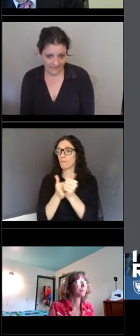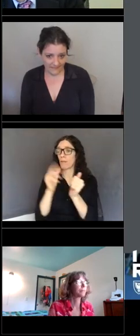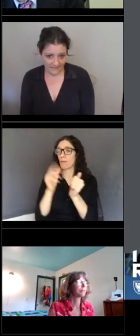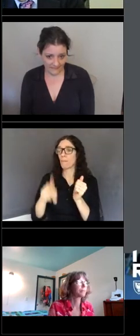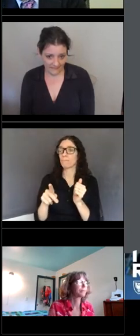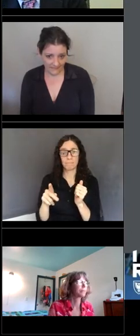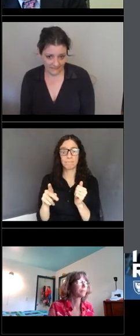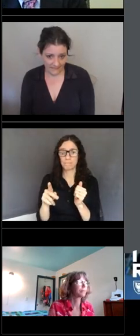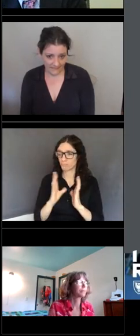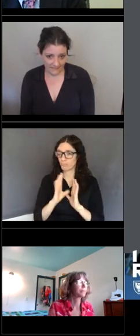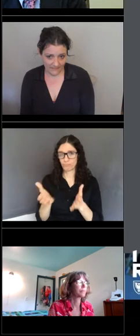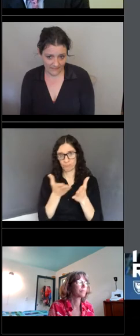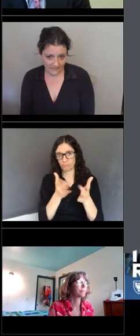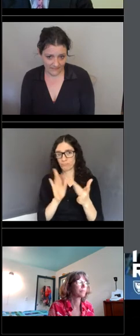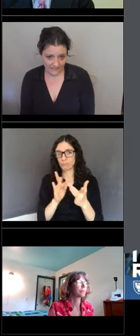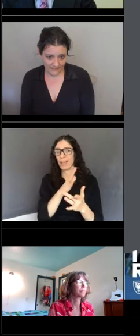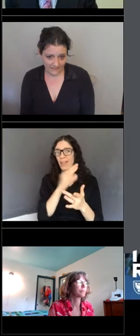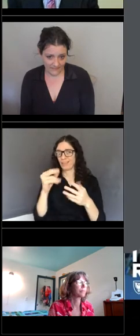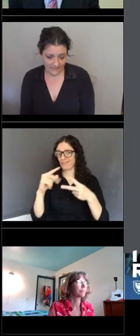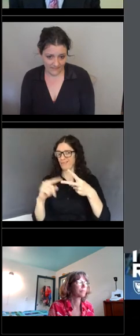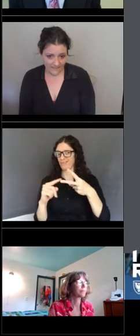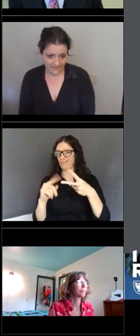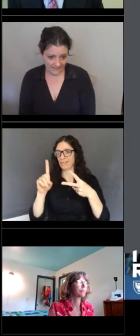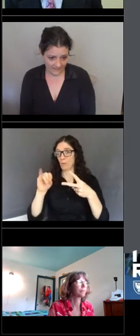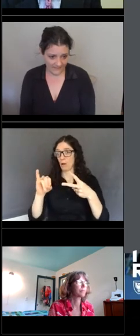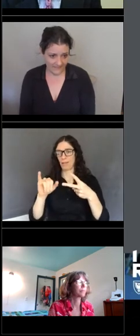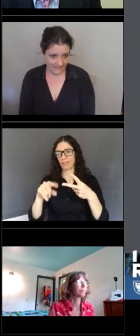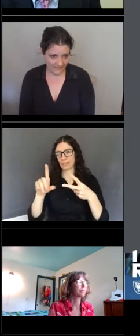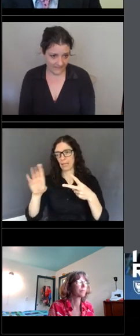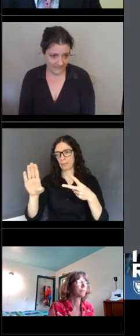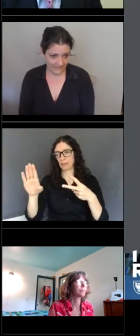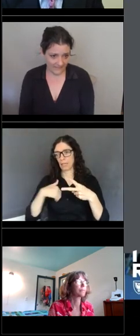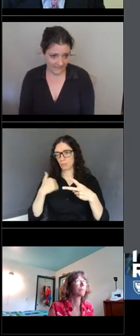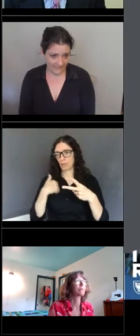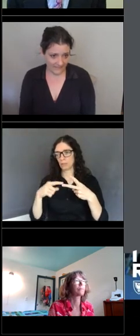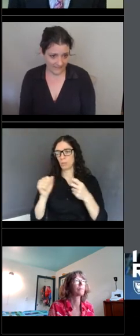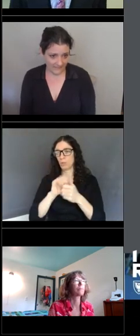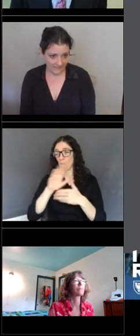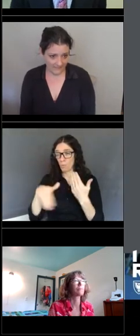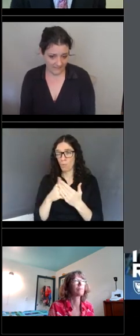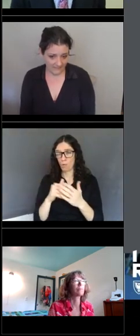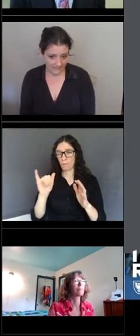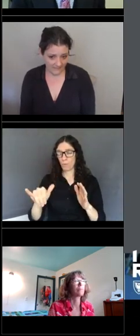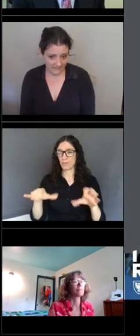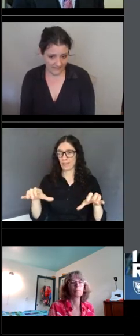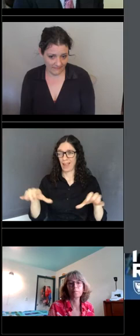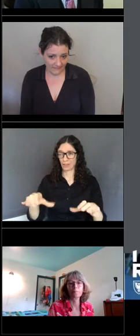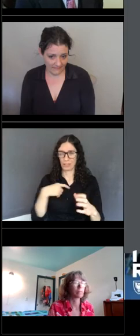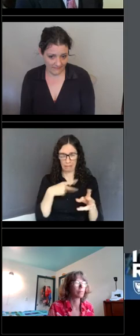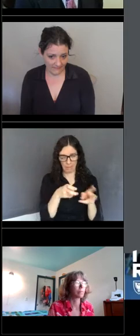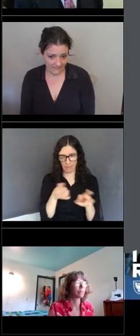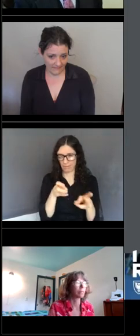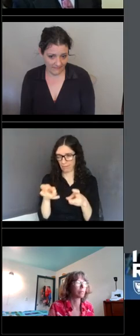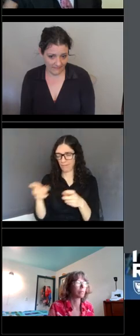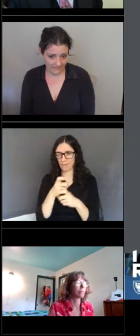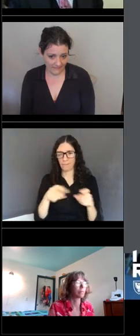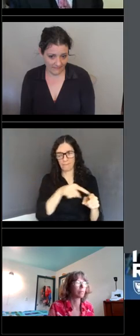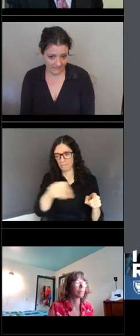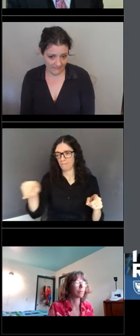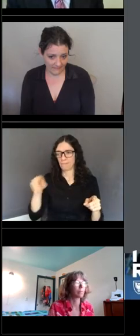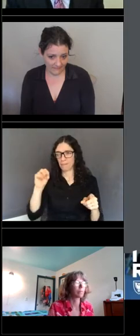as the address for the database that we established with all the actions that I pulled off of the management plans